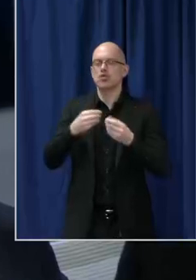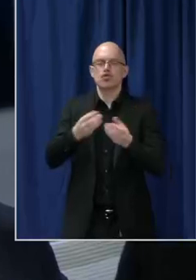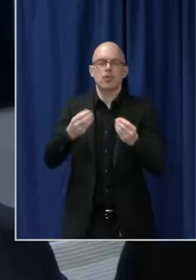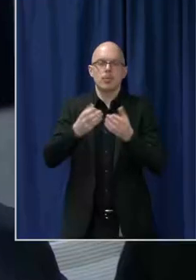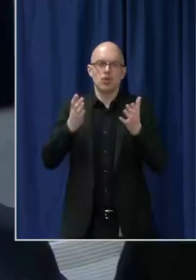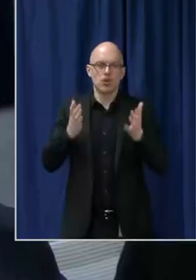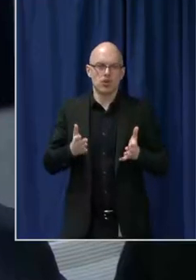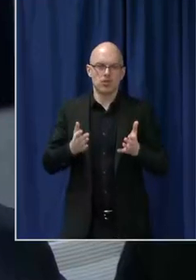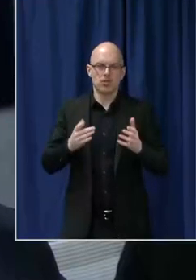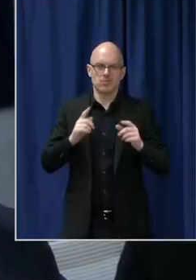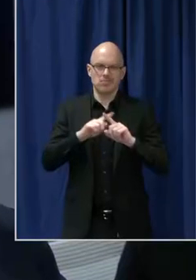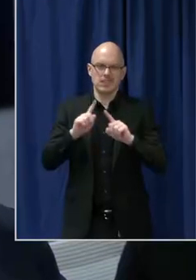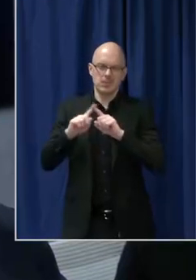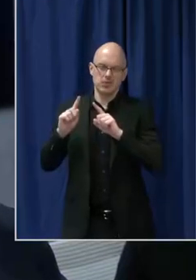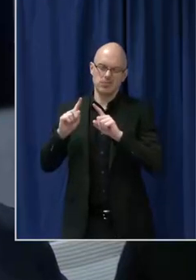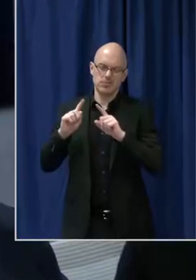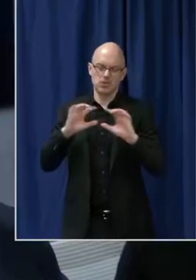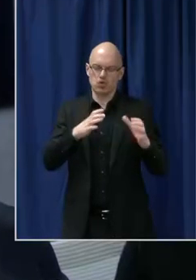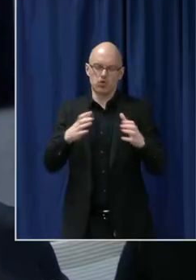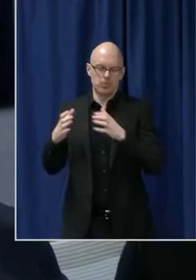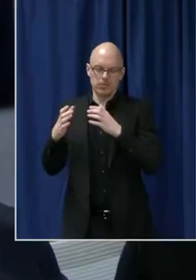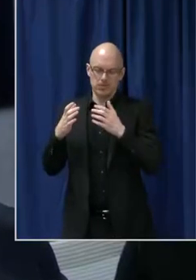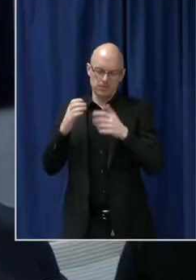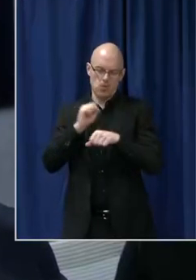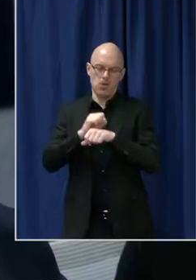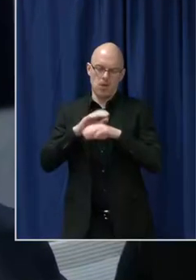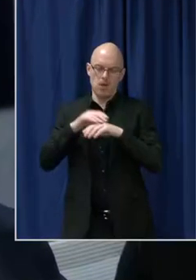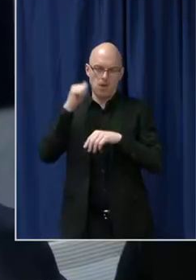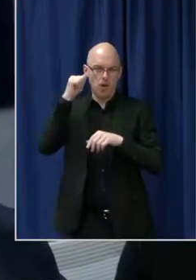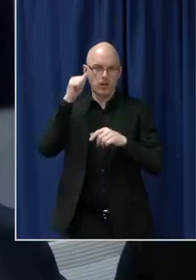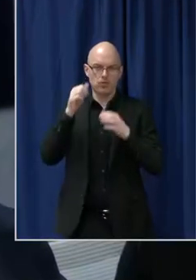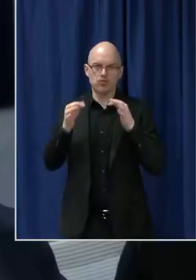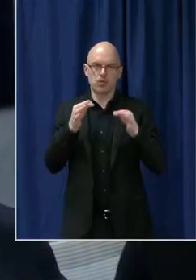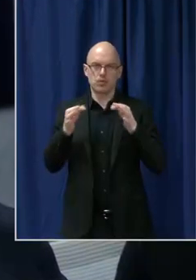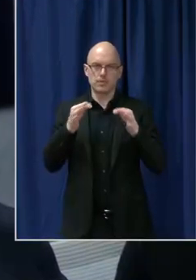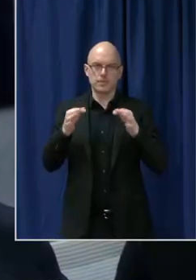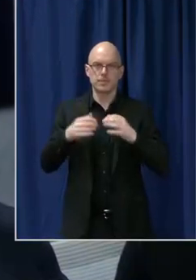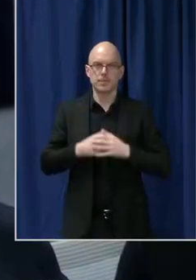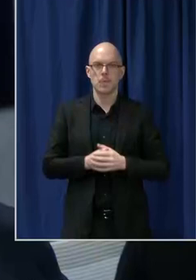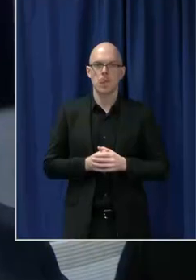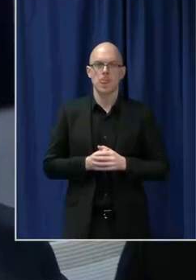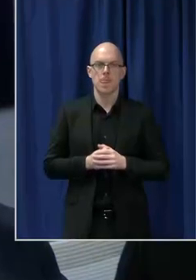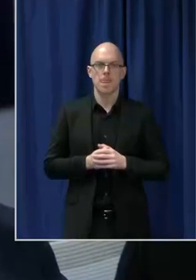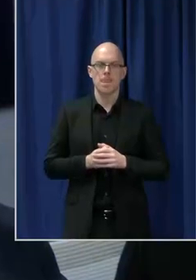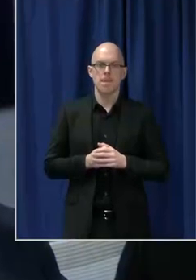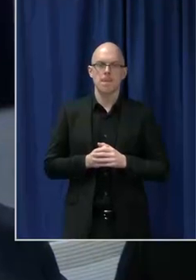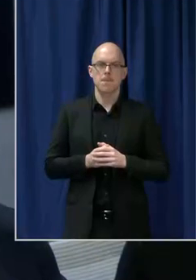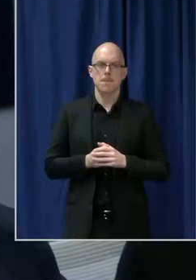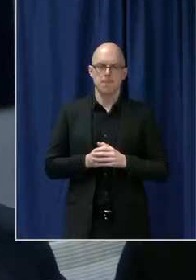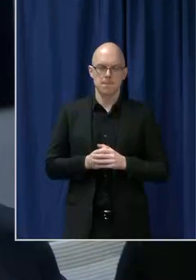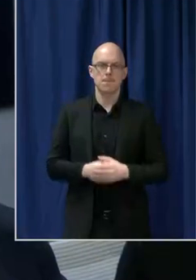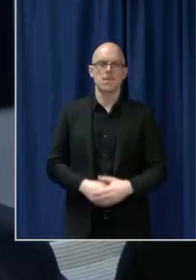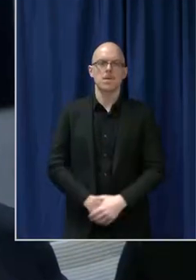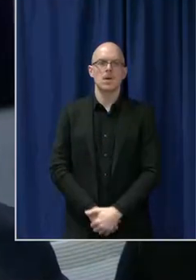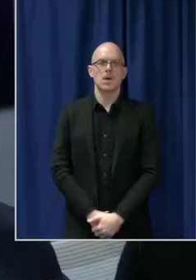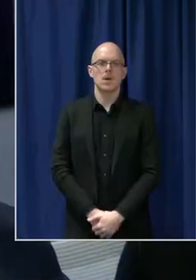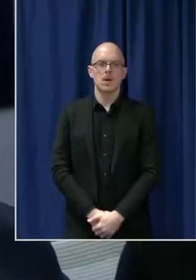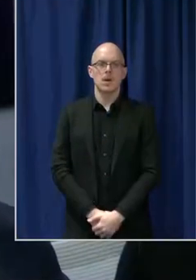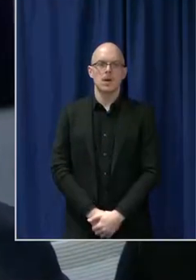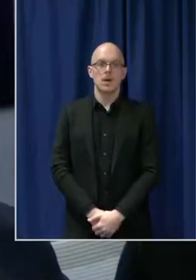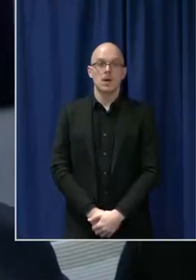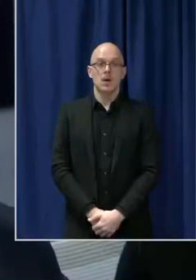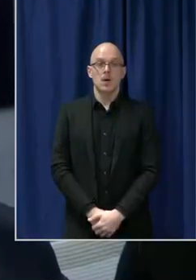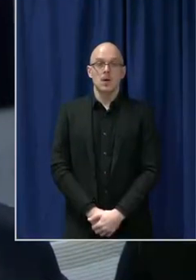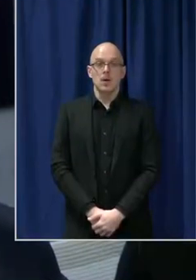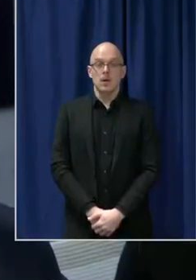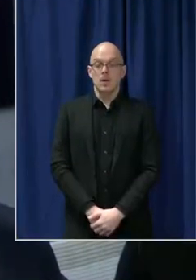and other folks in the chain as well. So this section